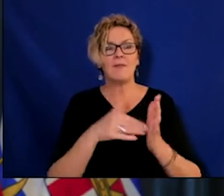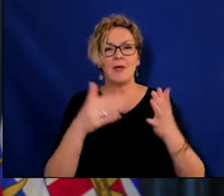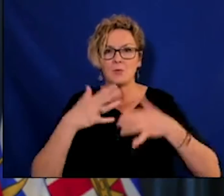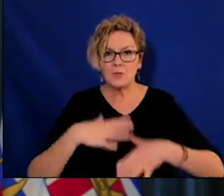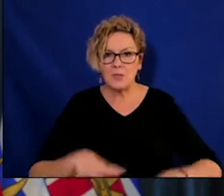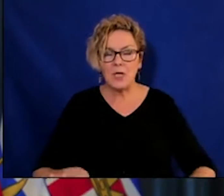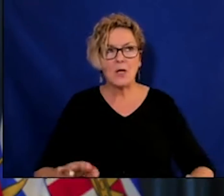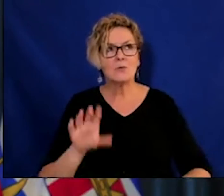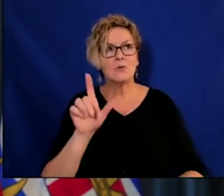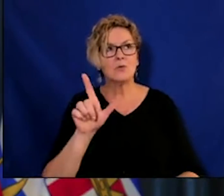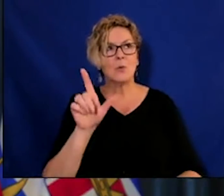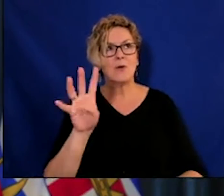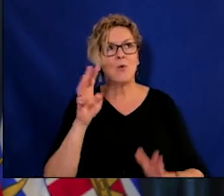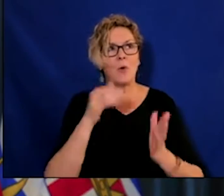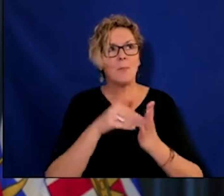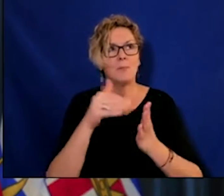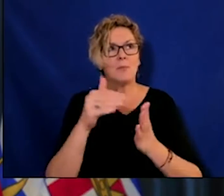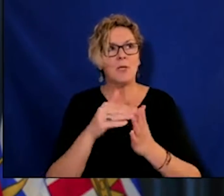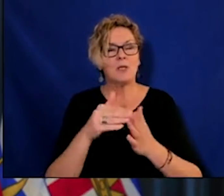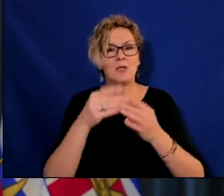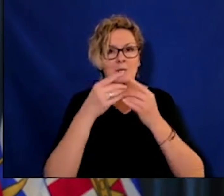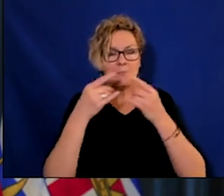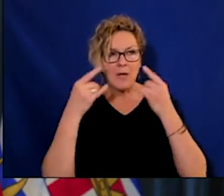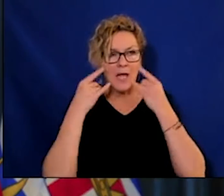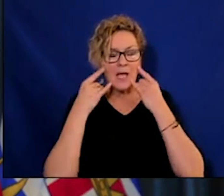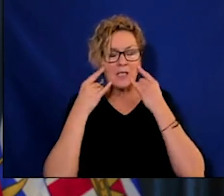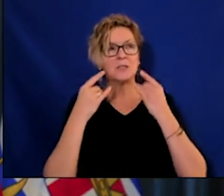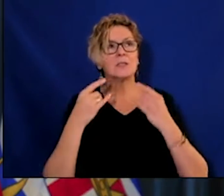million procedure masks, and